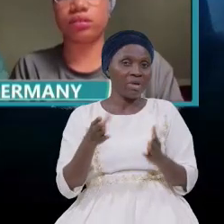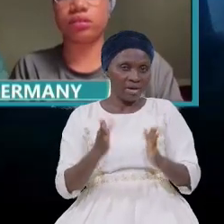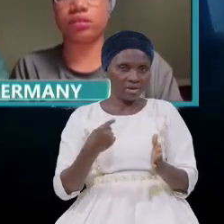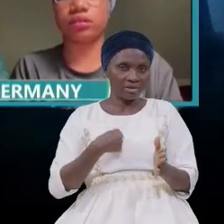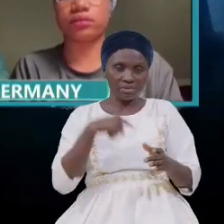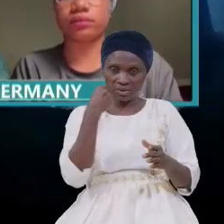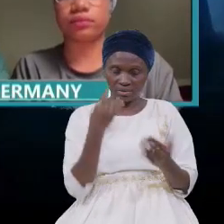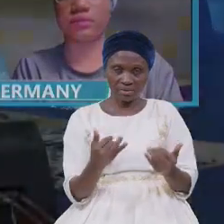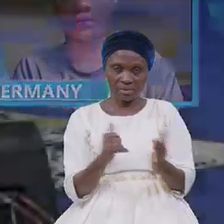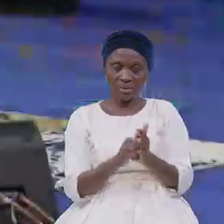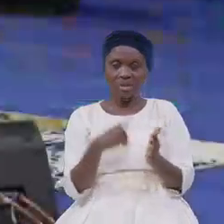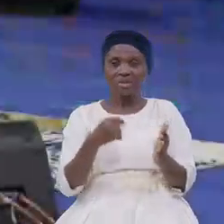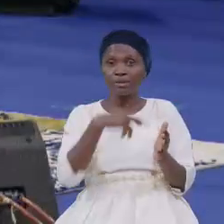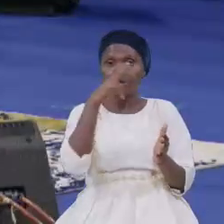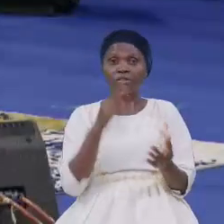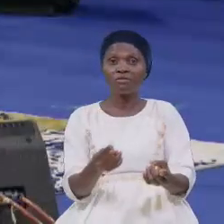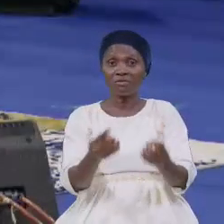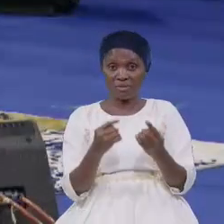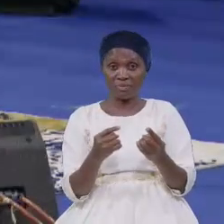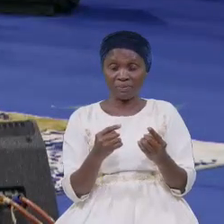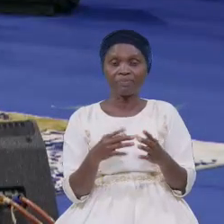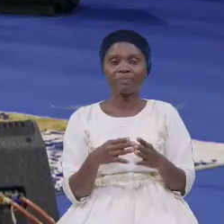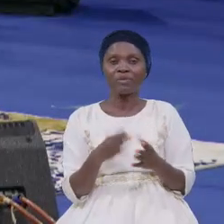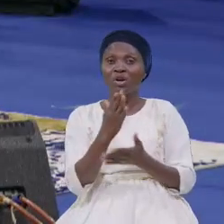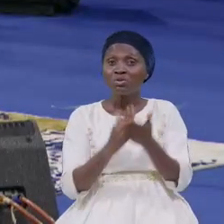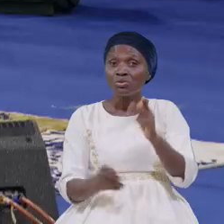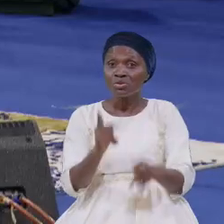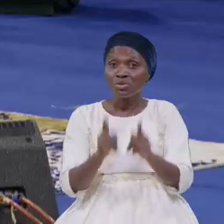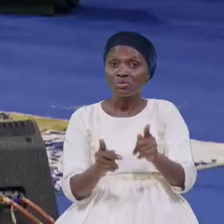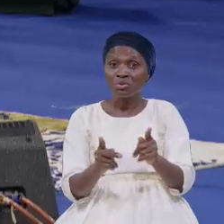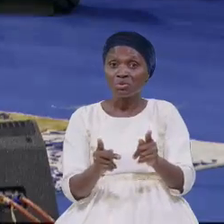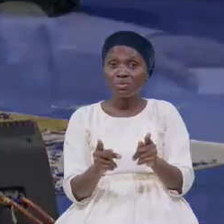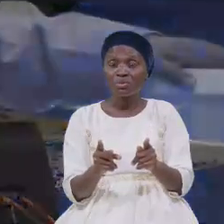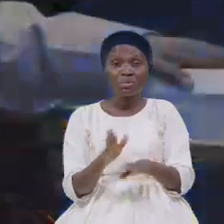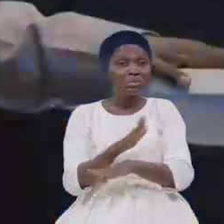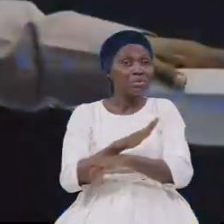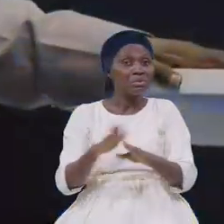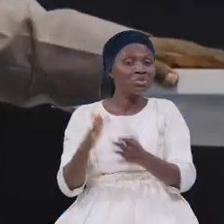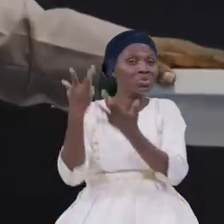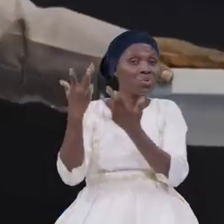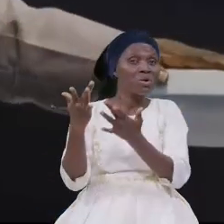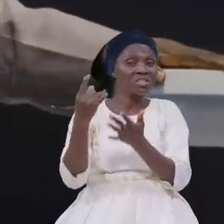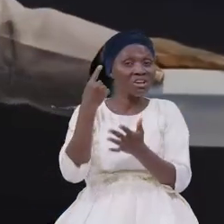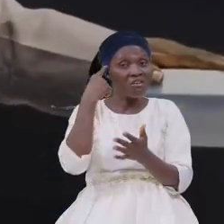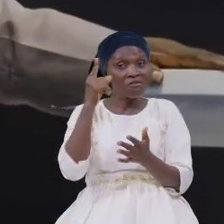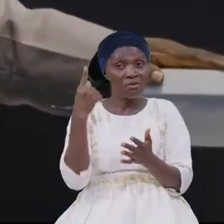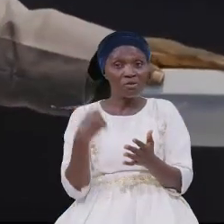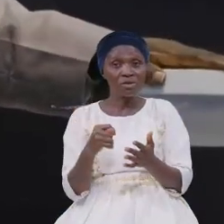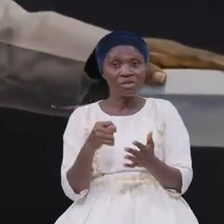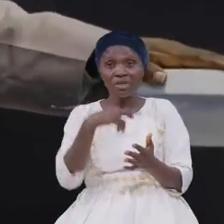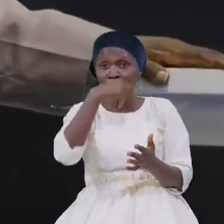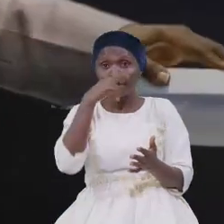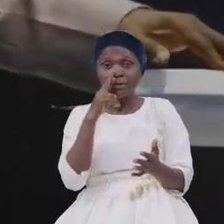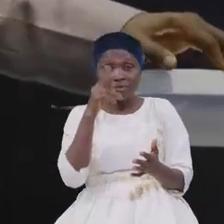There are some people that do not wait for the thief, Satan, to come.